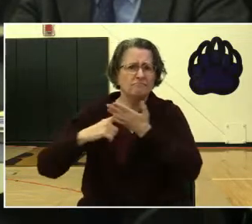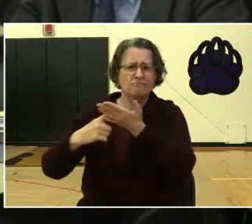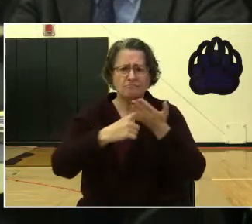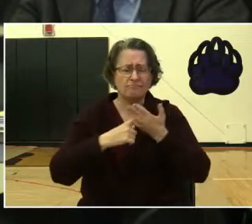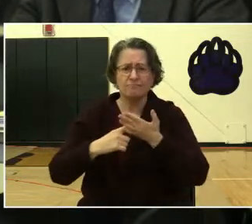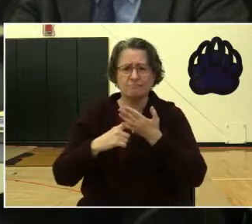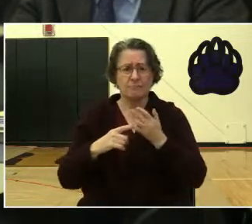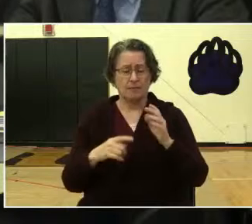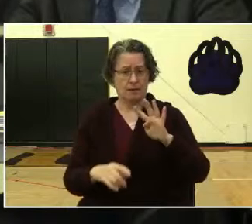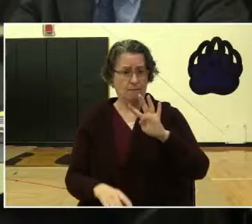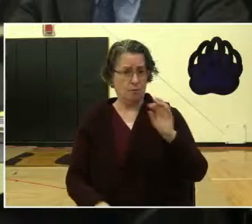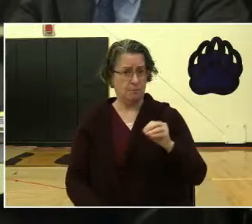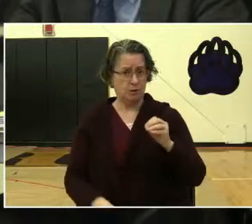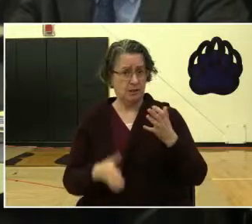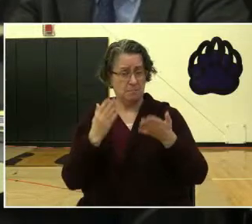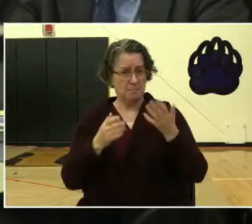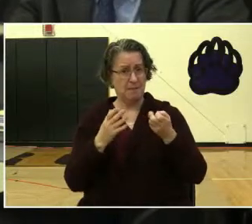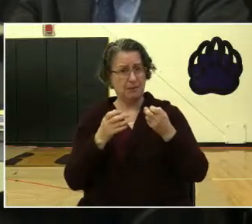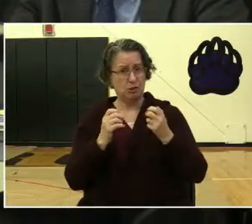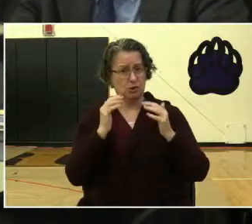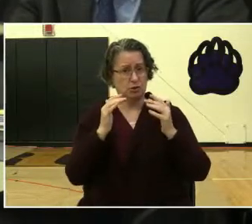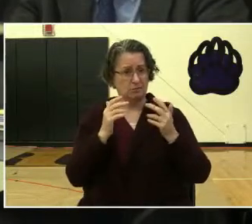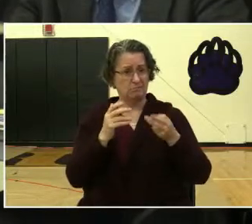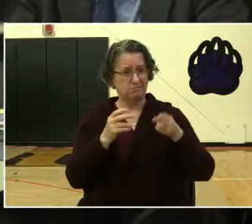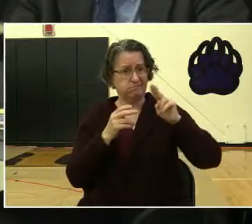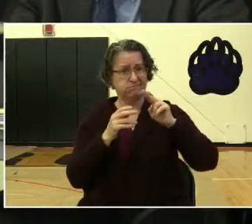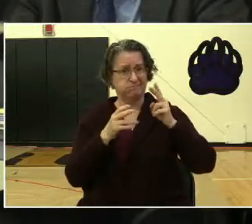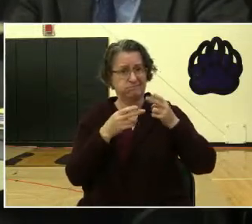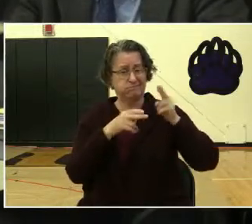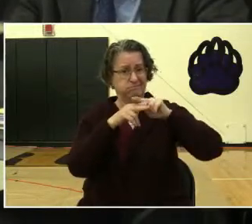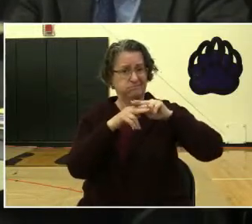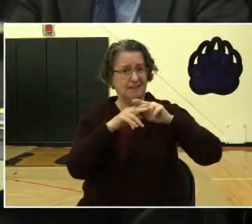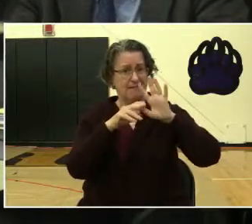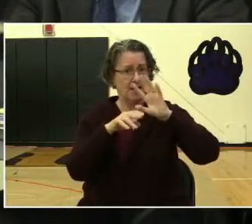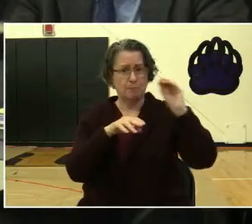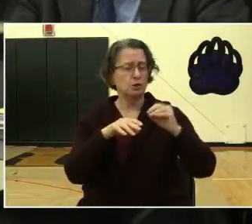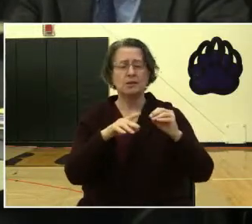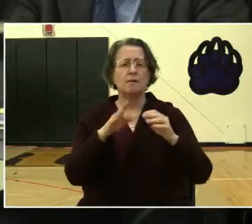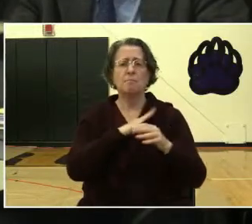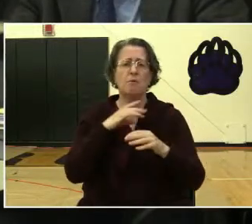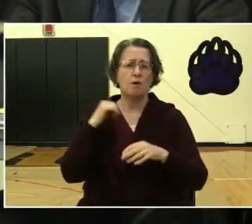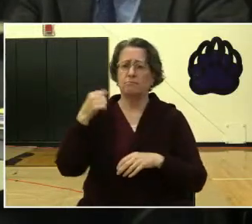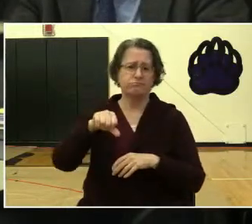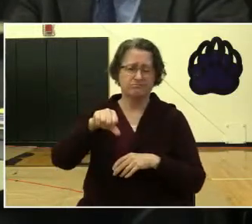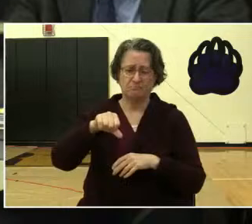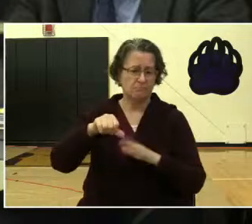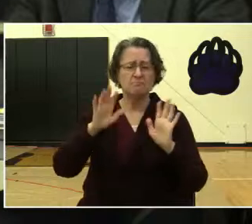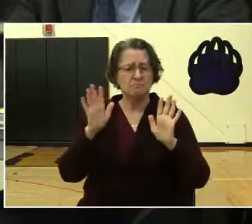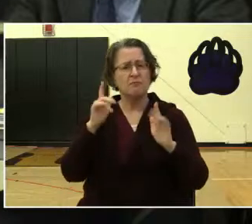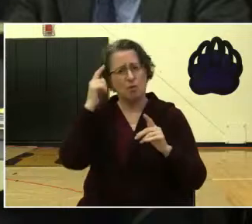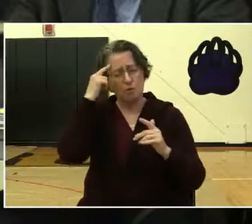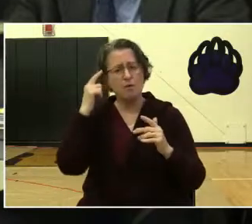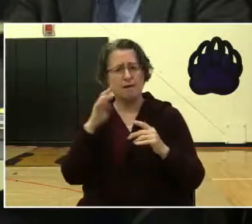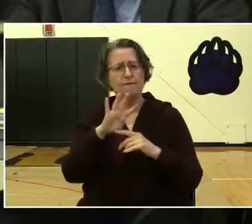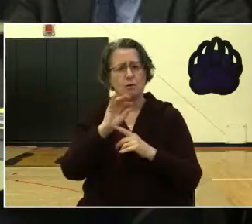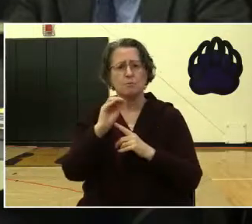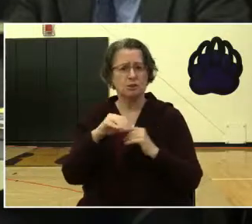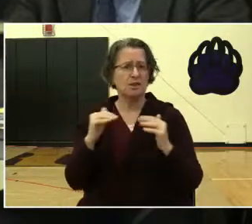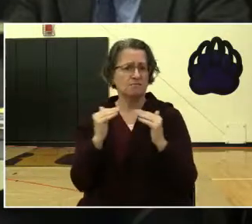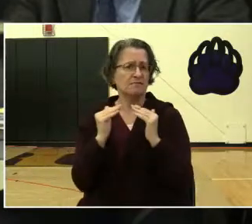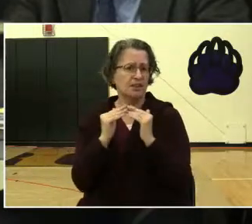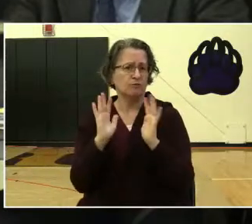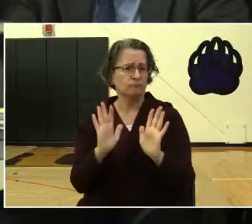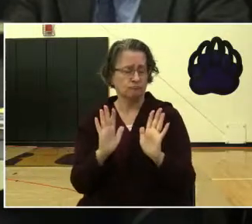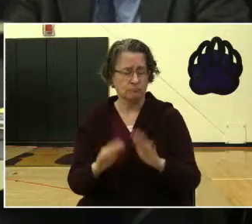4% to 5% or more than that the board voted against that we said 4% was fair uh so that's